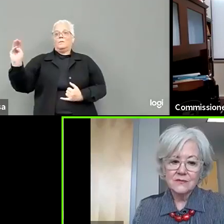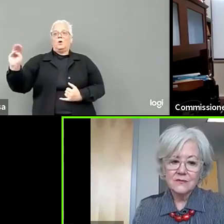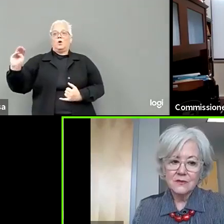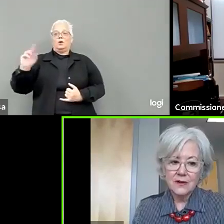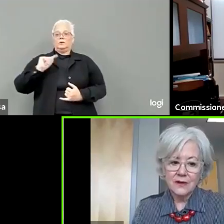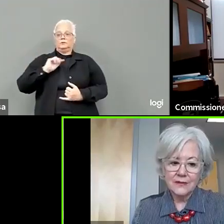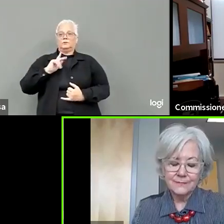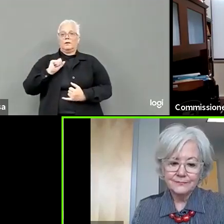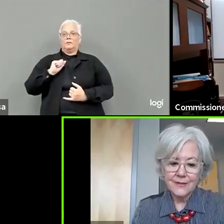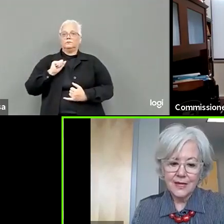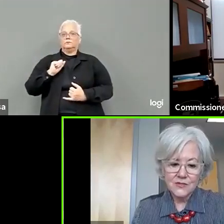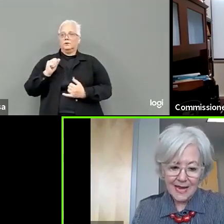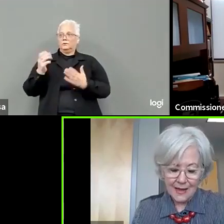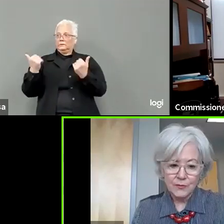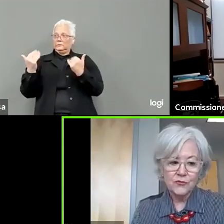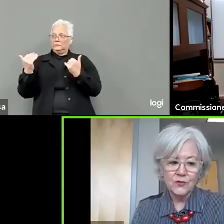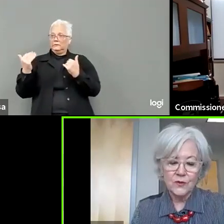not